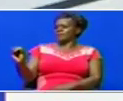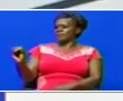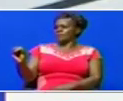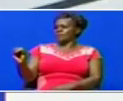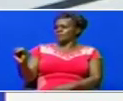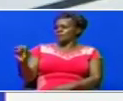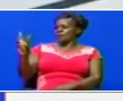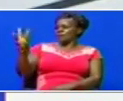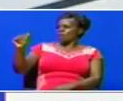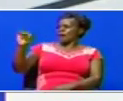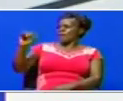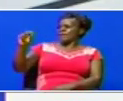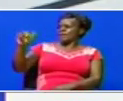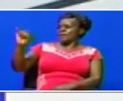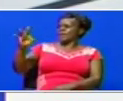Michael Wainaina,